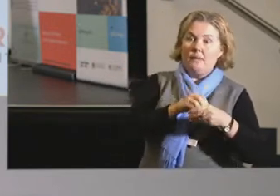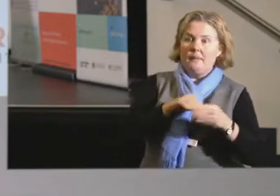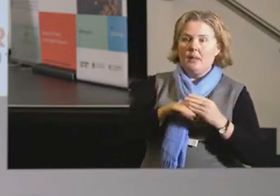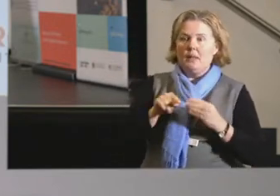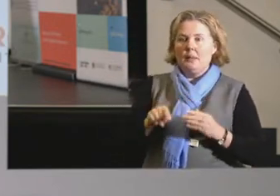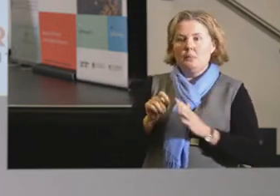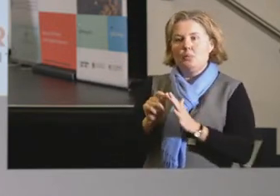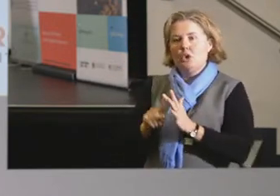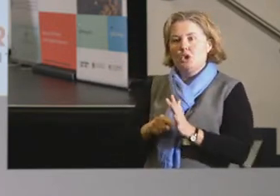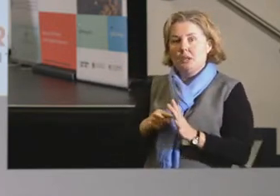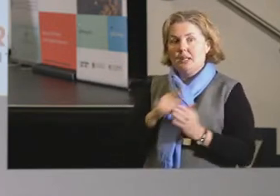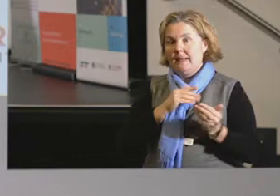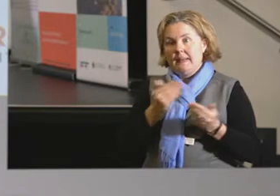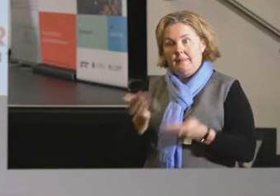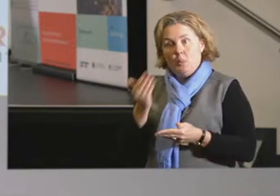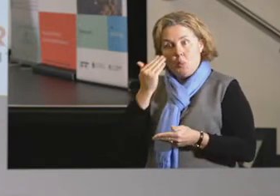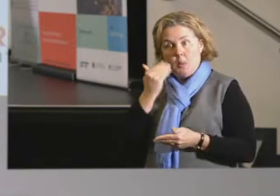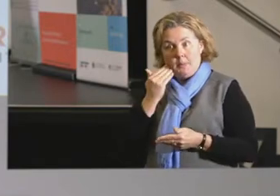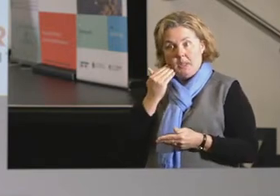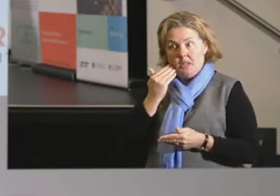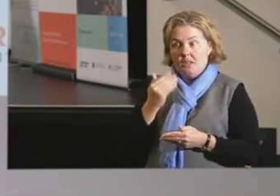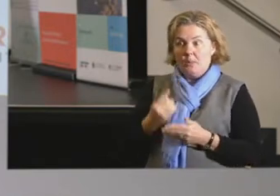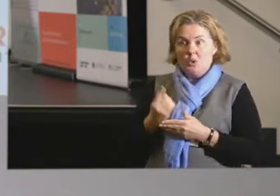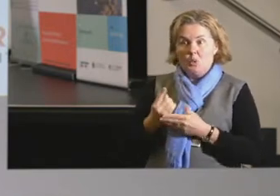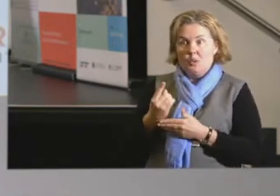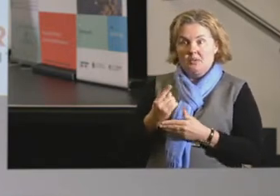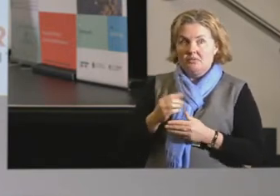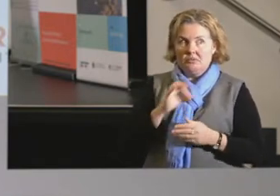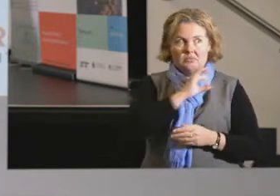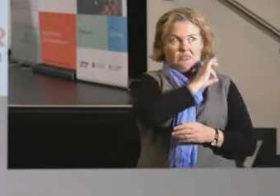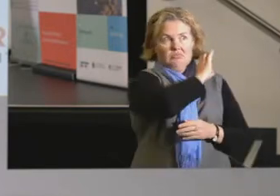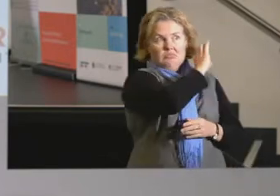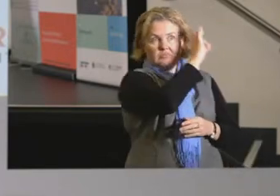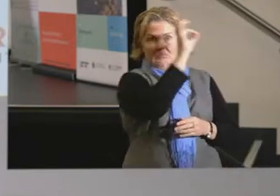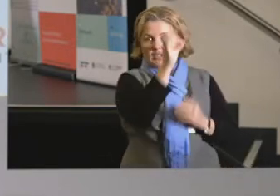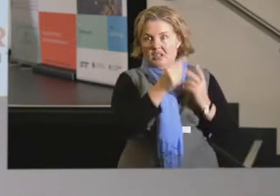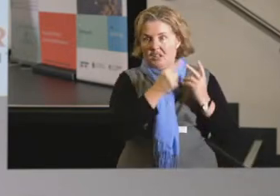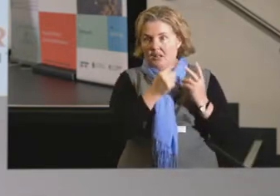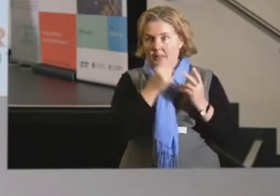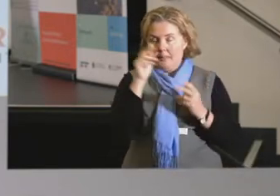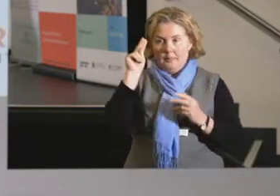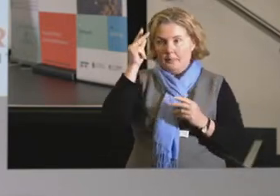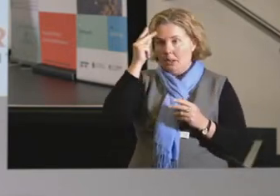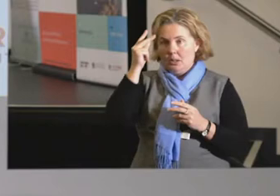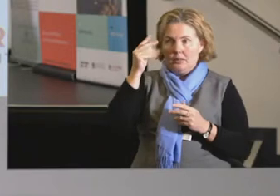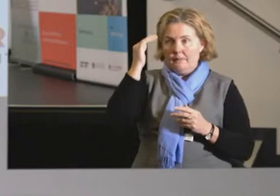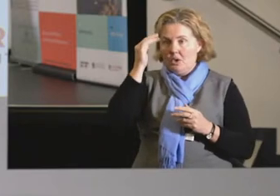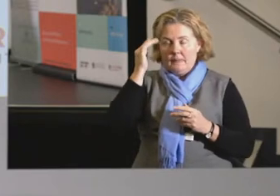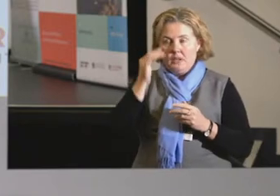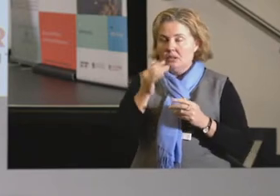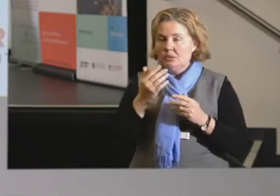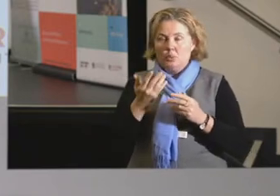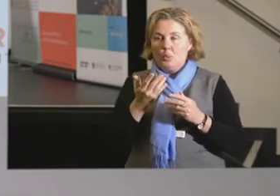space that no other political ideology, no other political party, no other social